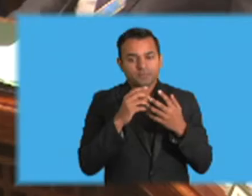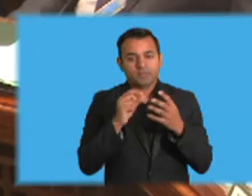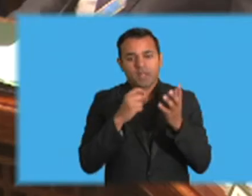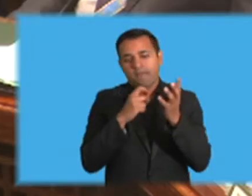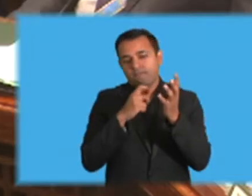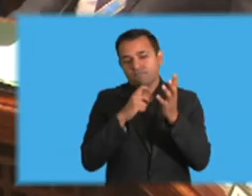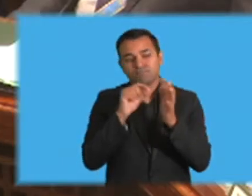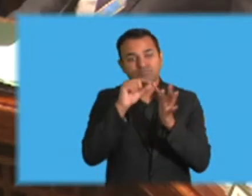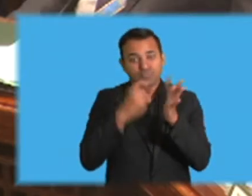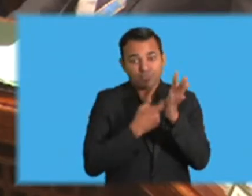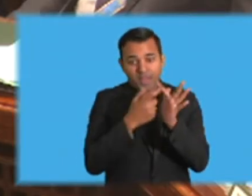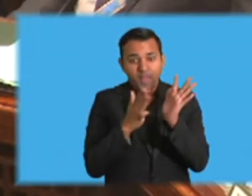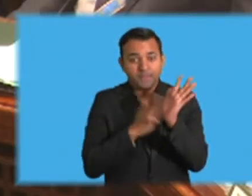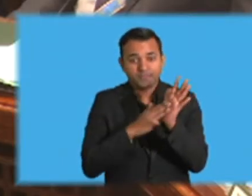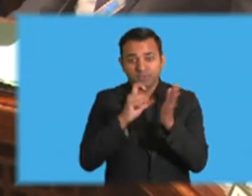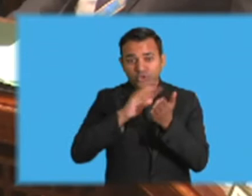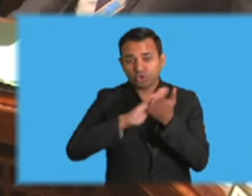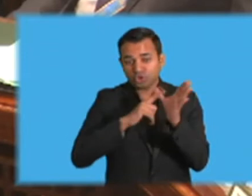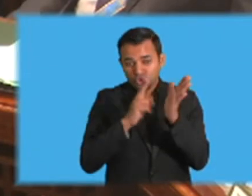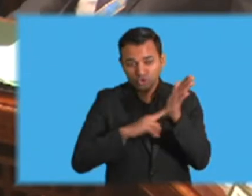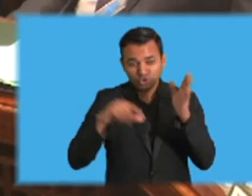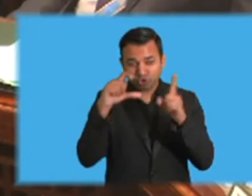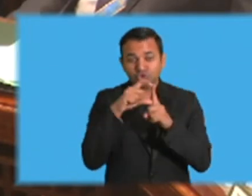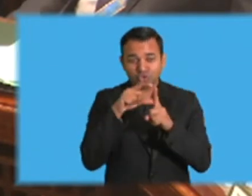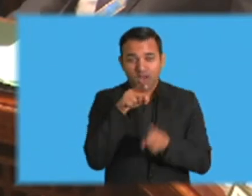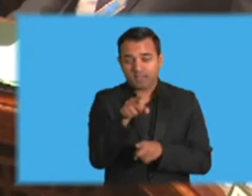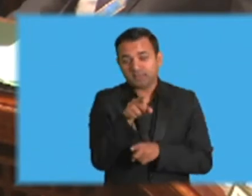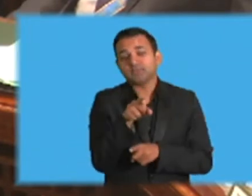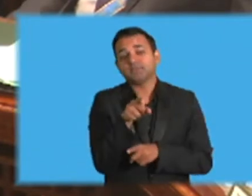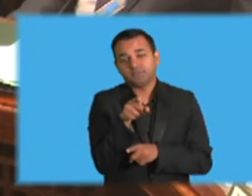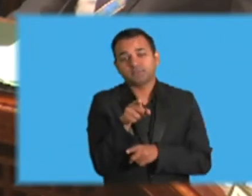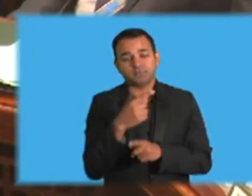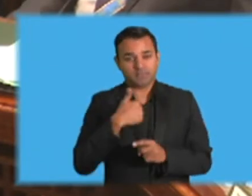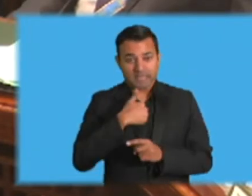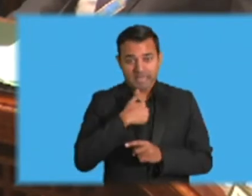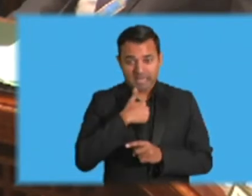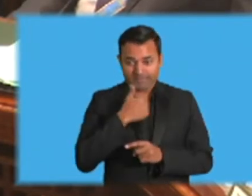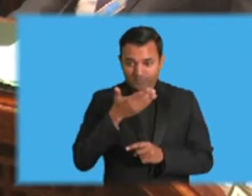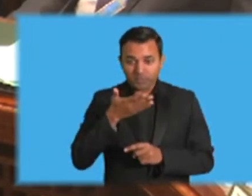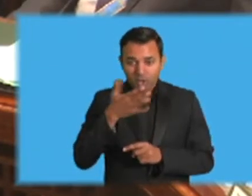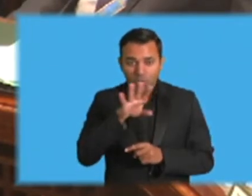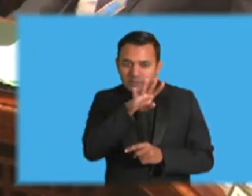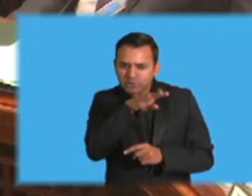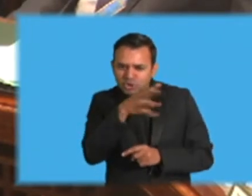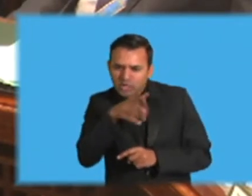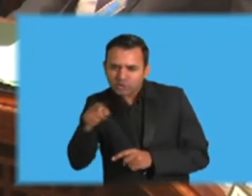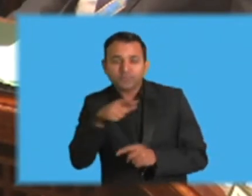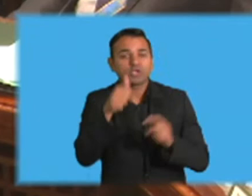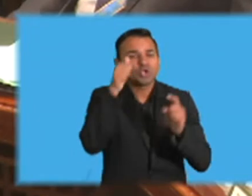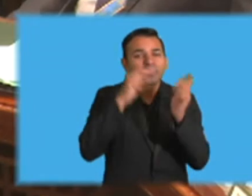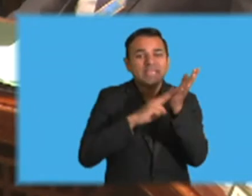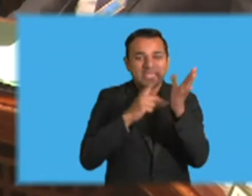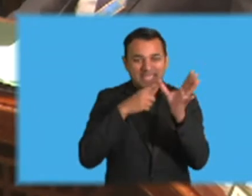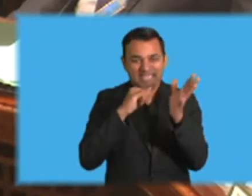My yes is subject to that I will need to check with Nasir Town Council on that. I just want to put it on record. Thank you, Madam